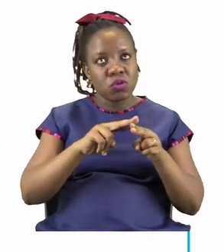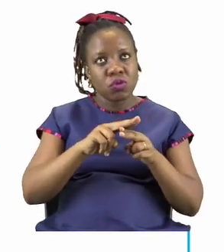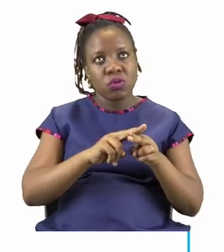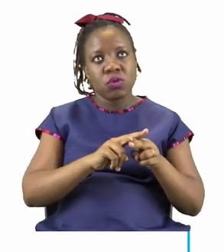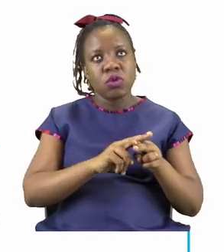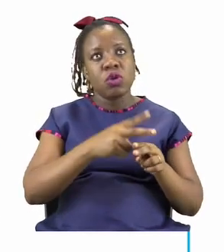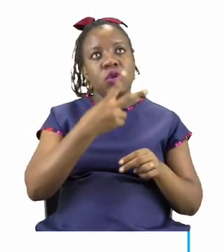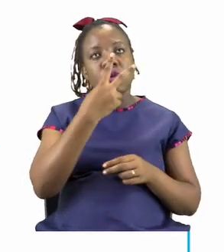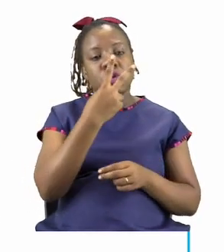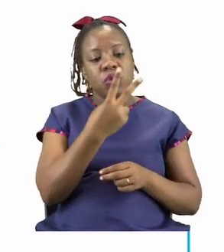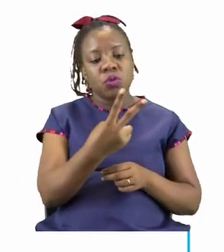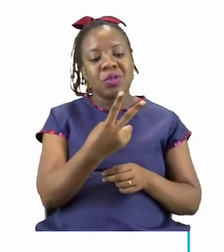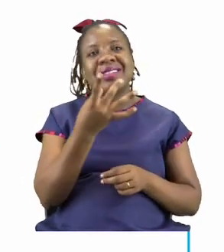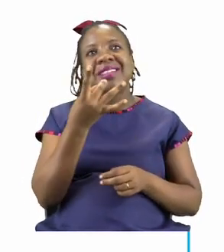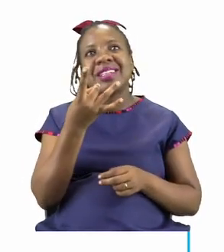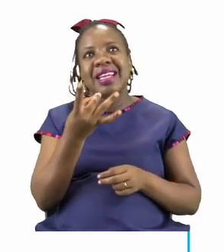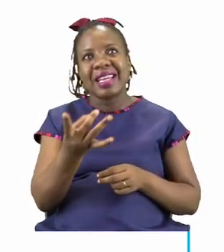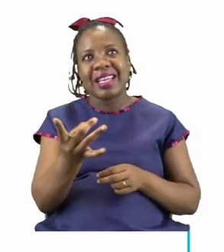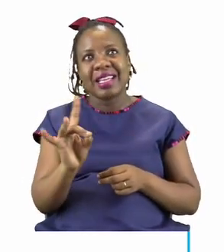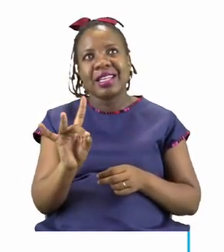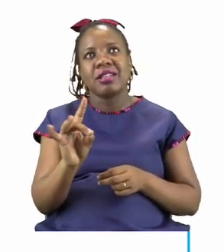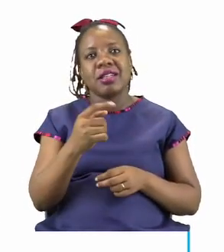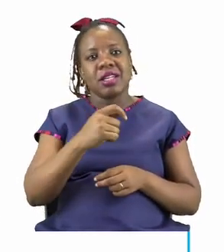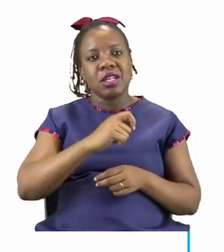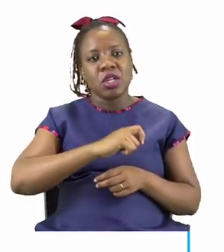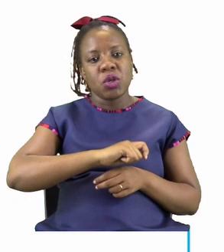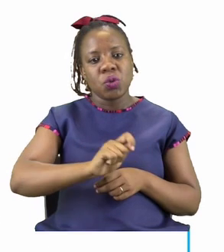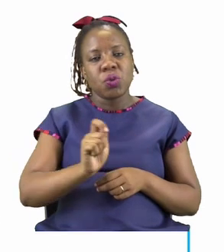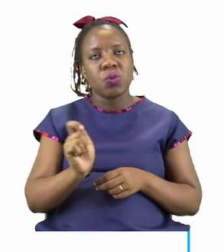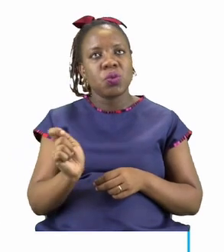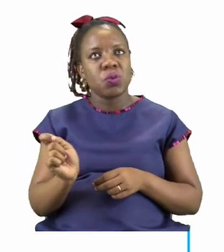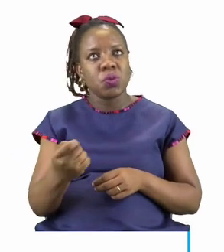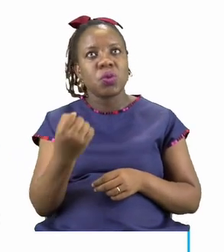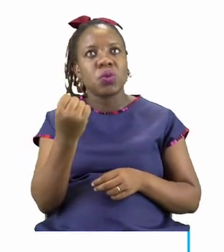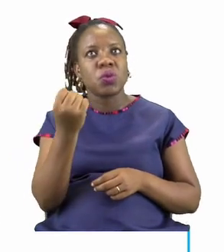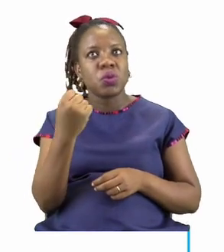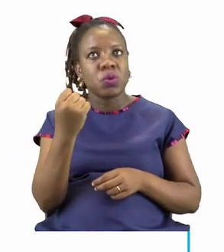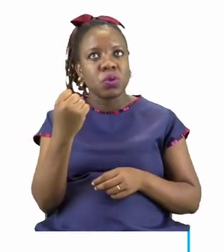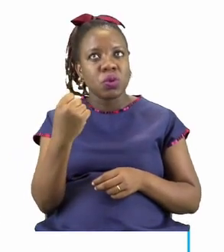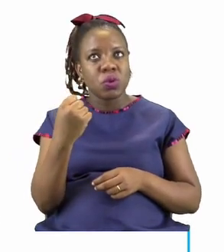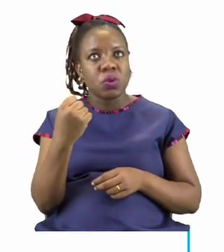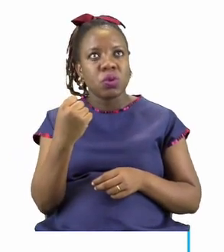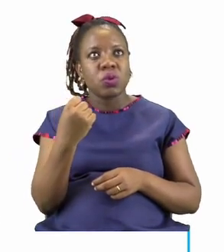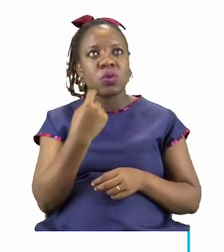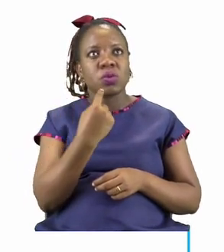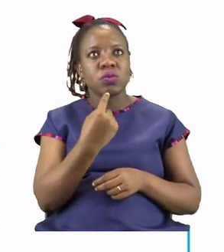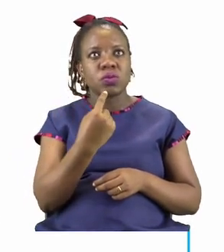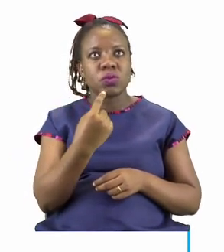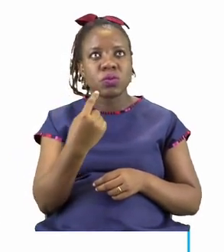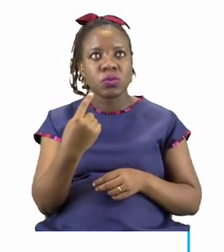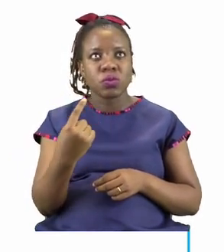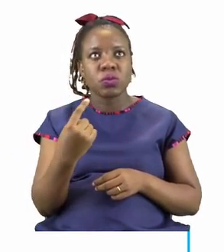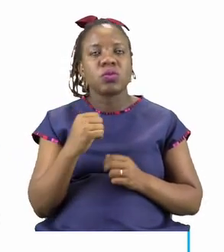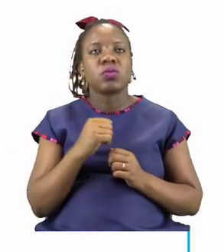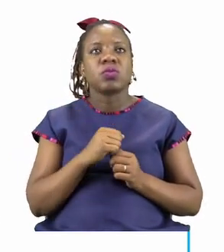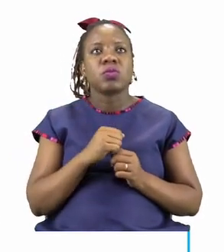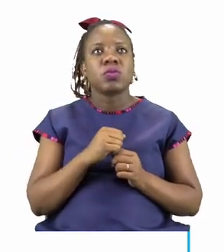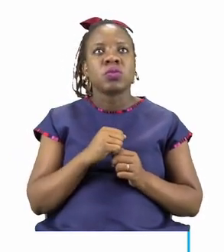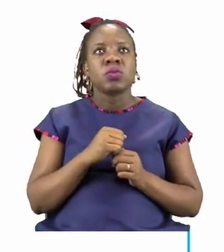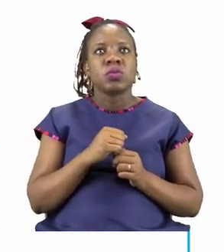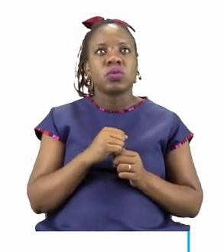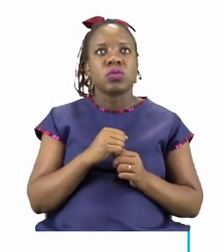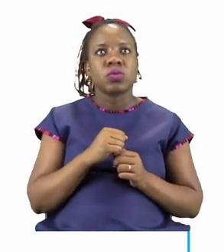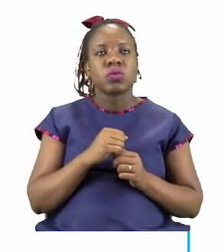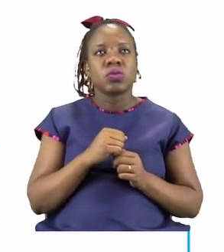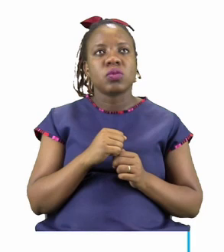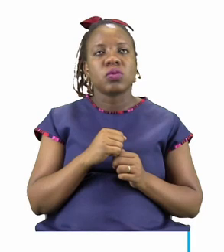28 tennis balls for each drill. If he runs 4 different drills at the same